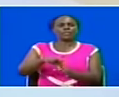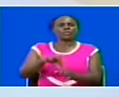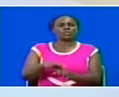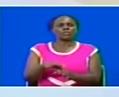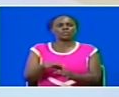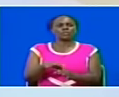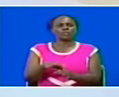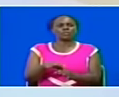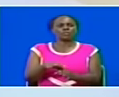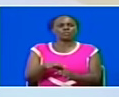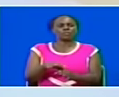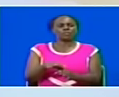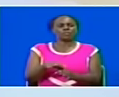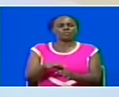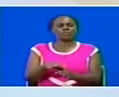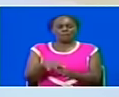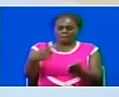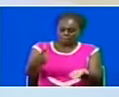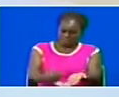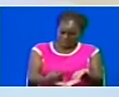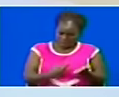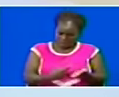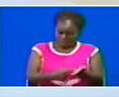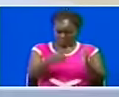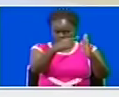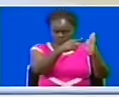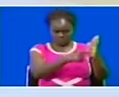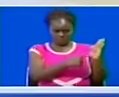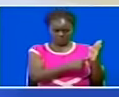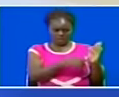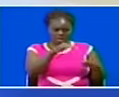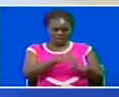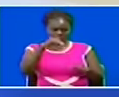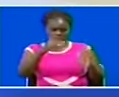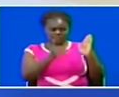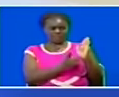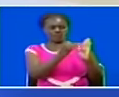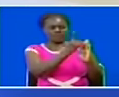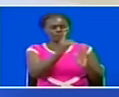That we, they discuss real issues that's affecting the people of Kenya.